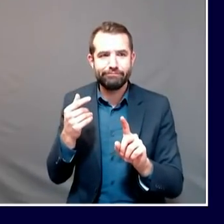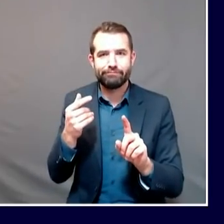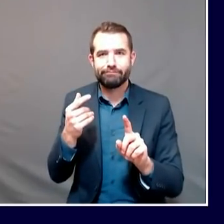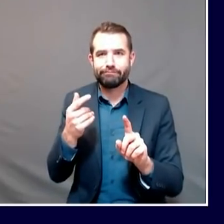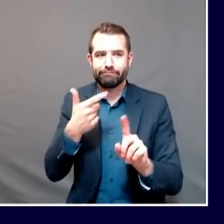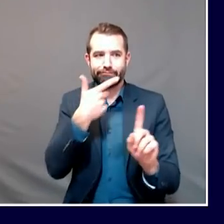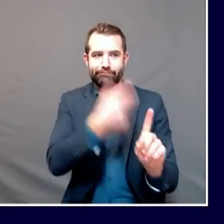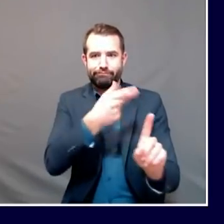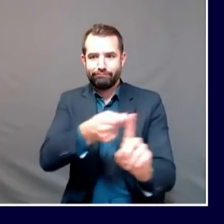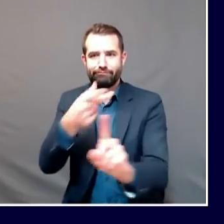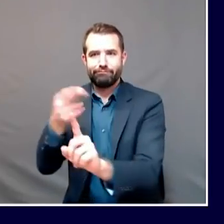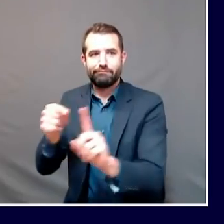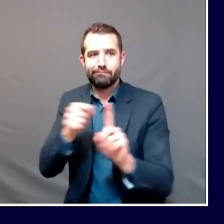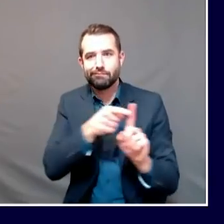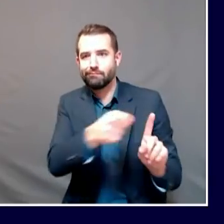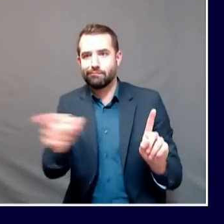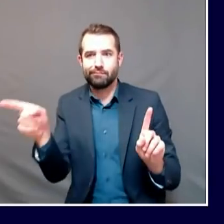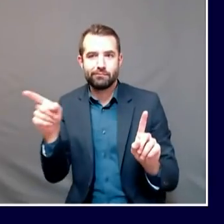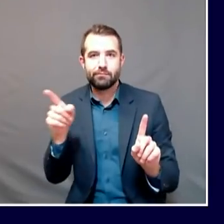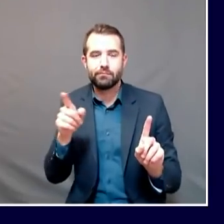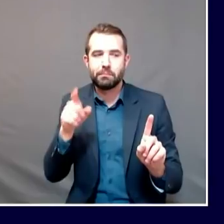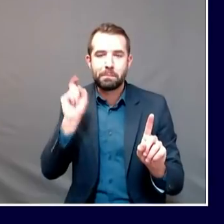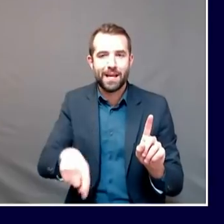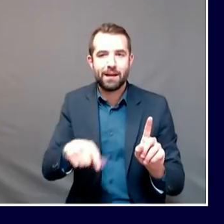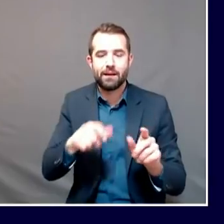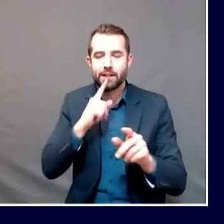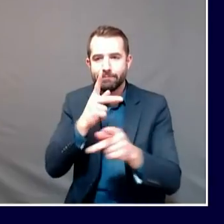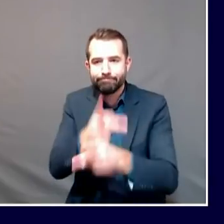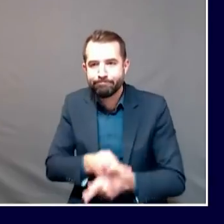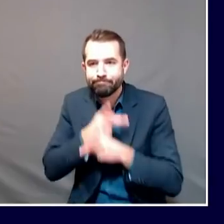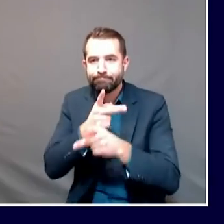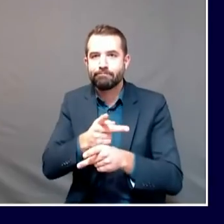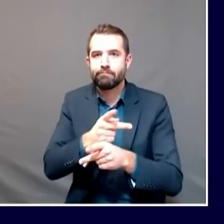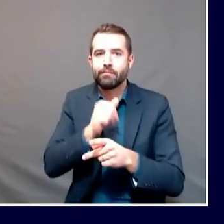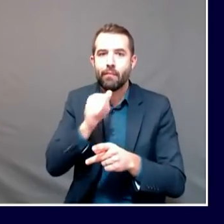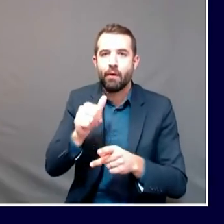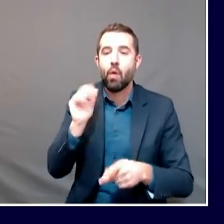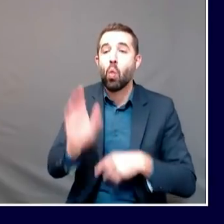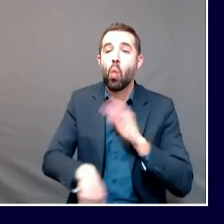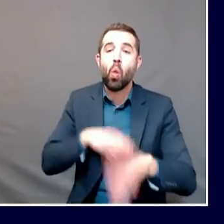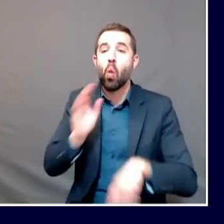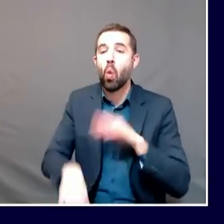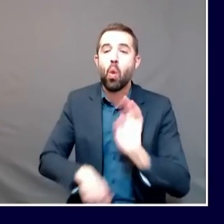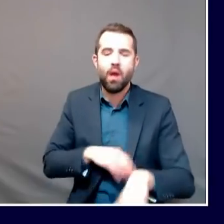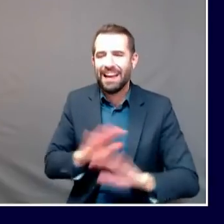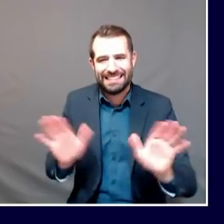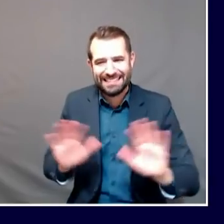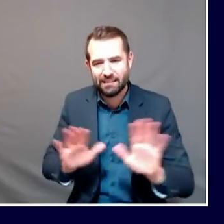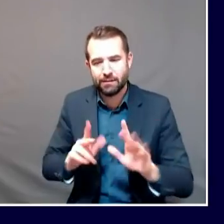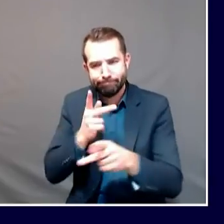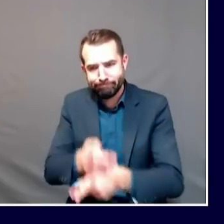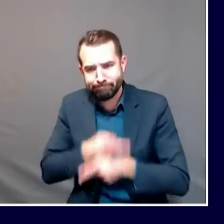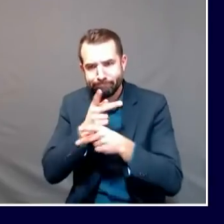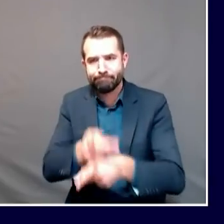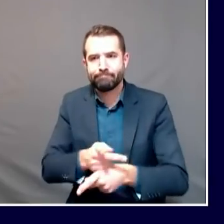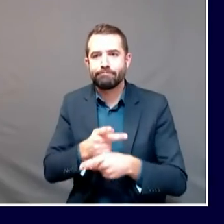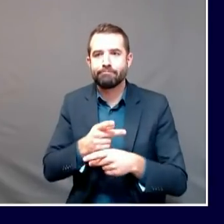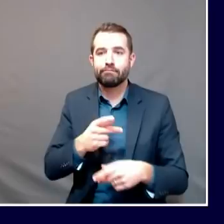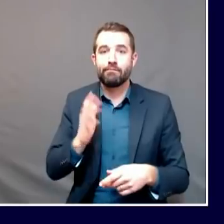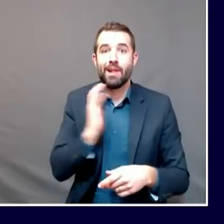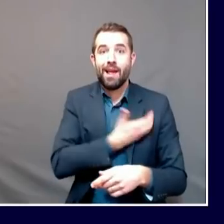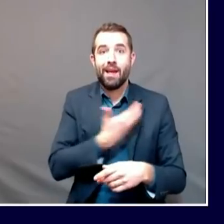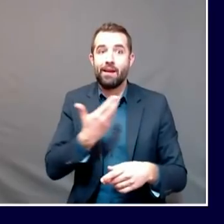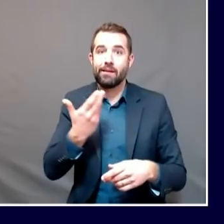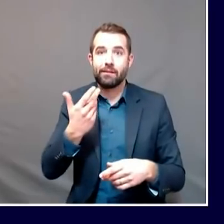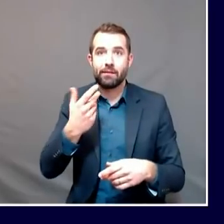that folks don't let their guard down too early because we want to make sure we drive the rates as low as possible. The vaccine